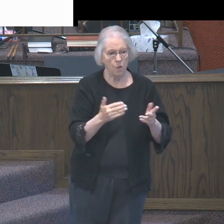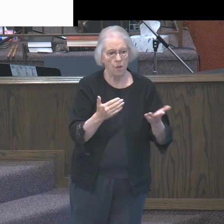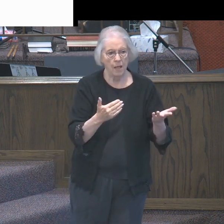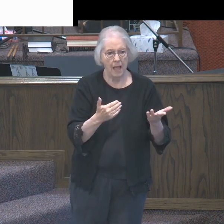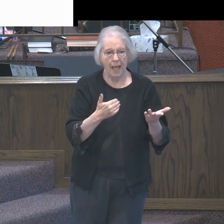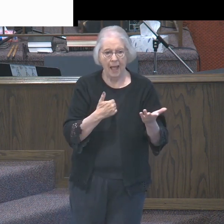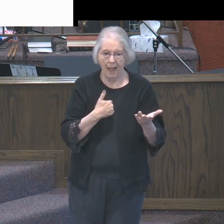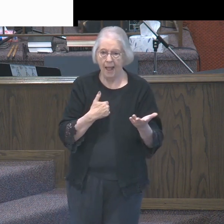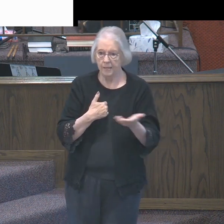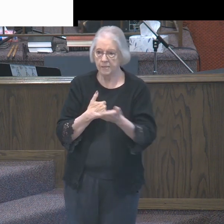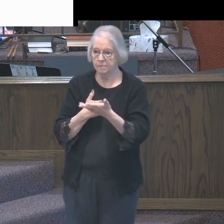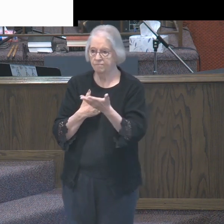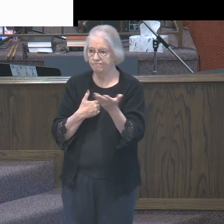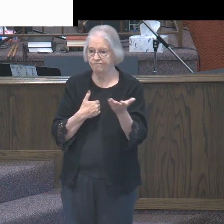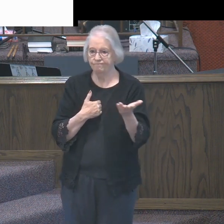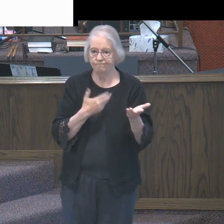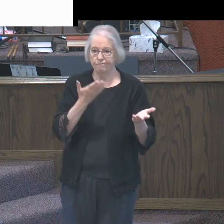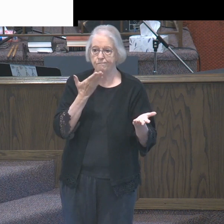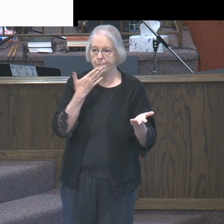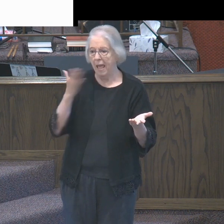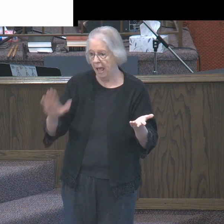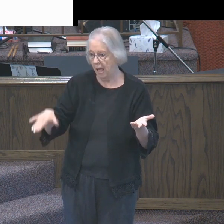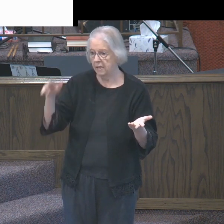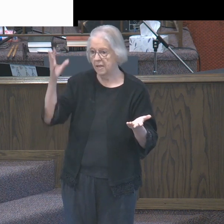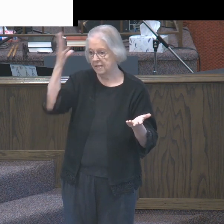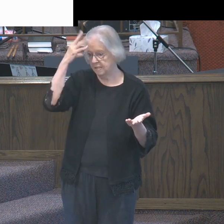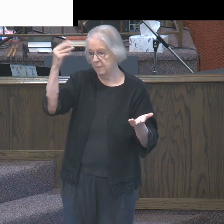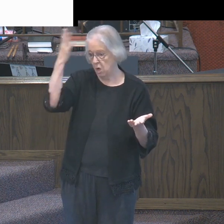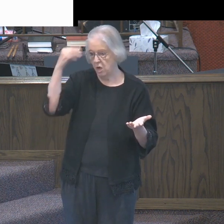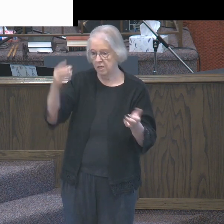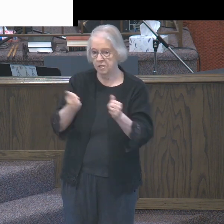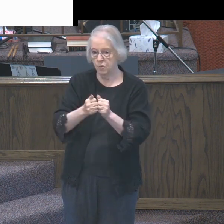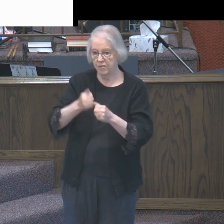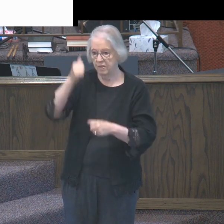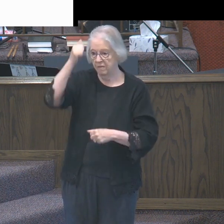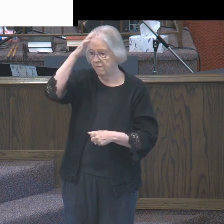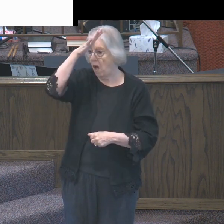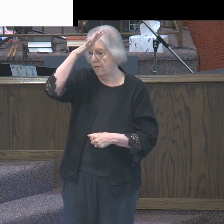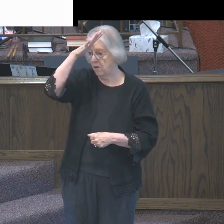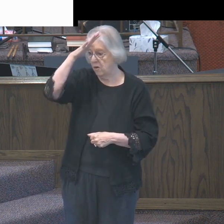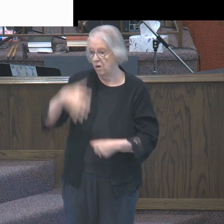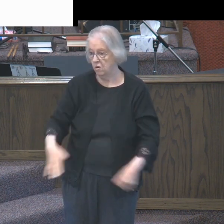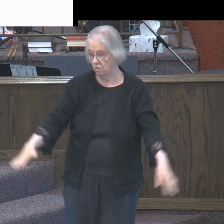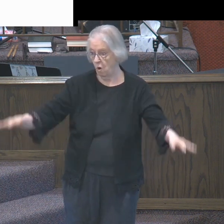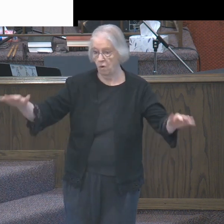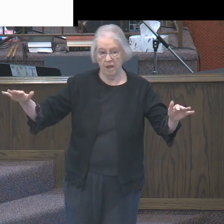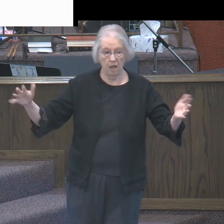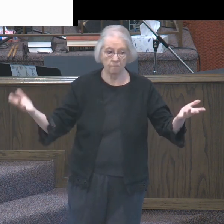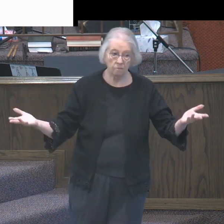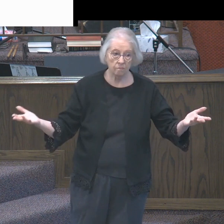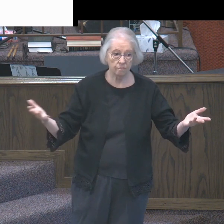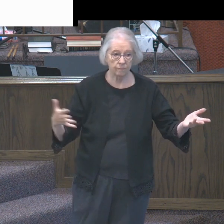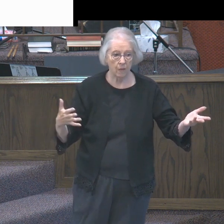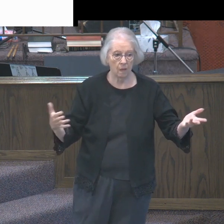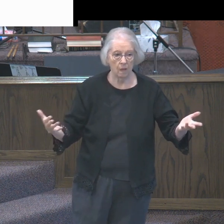And some of you were abused by your dad. And some of you were neglected by your dad. Some of you